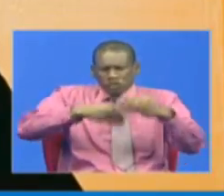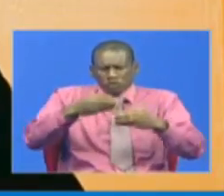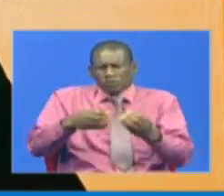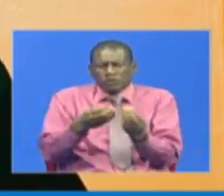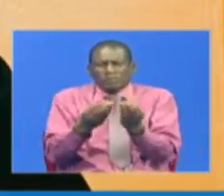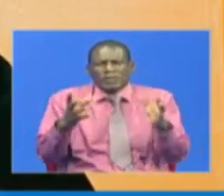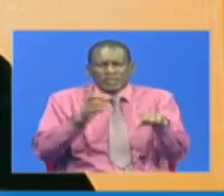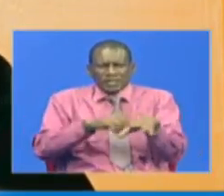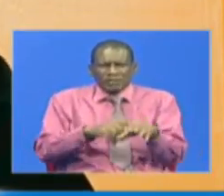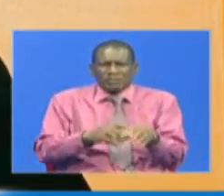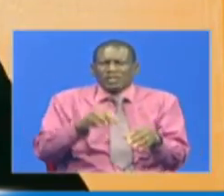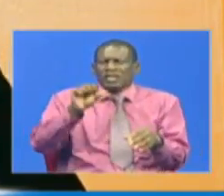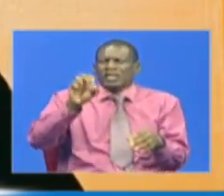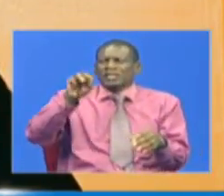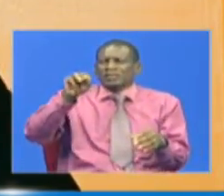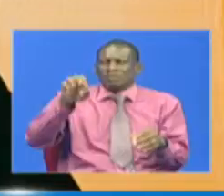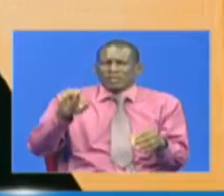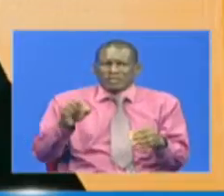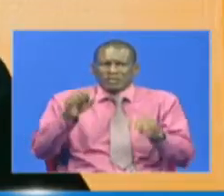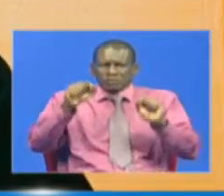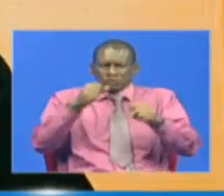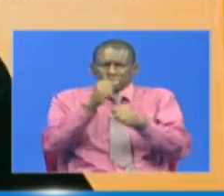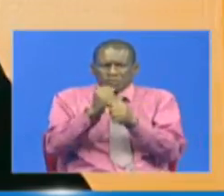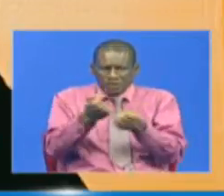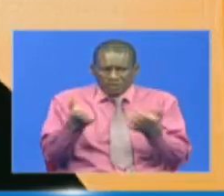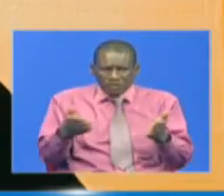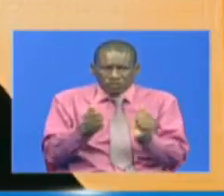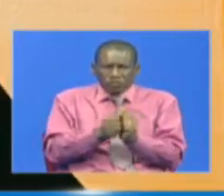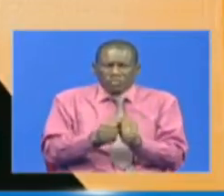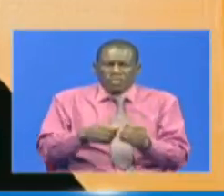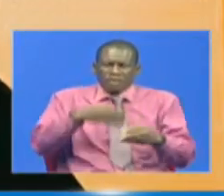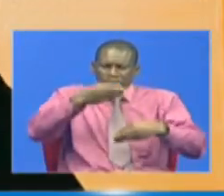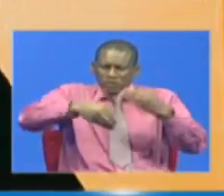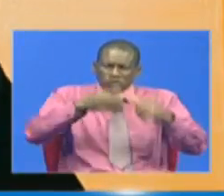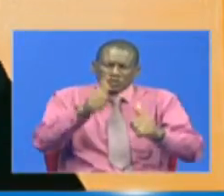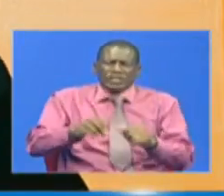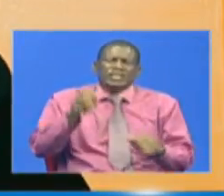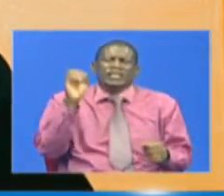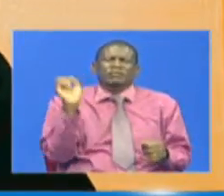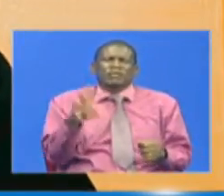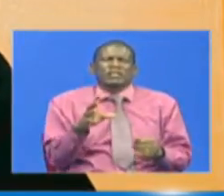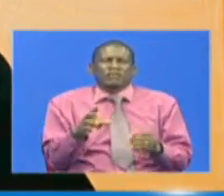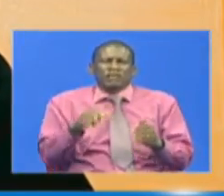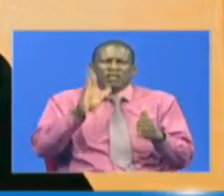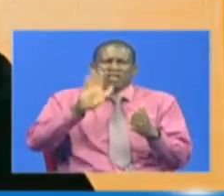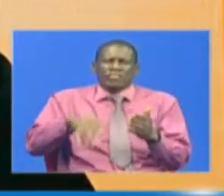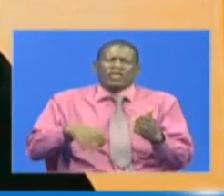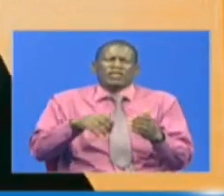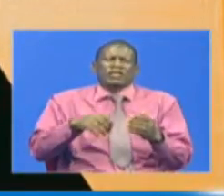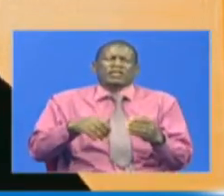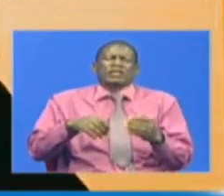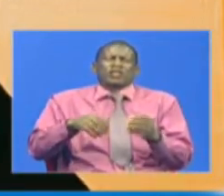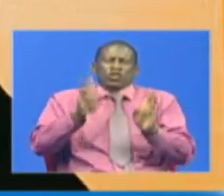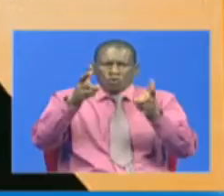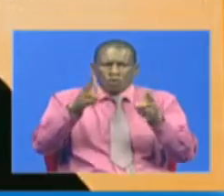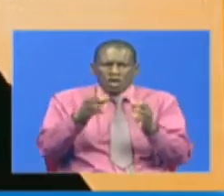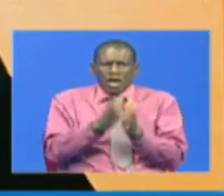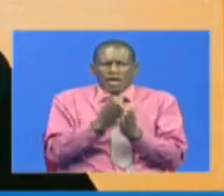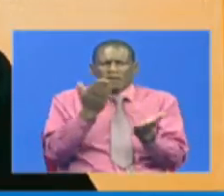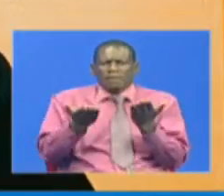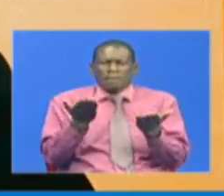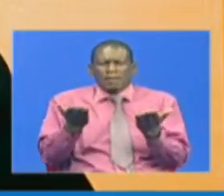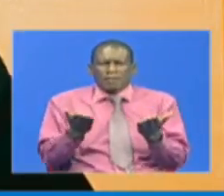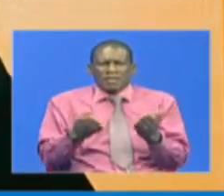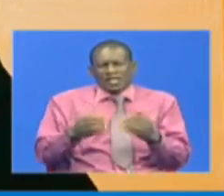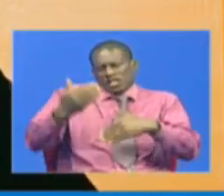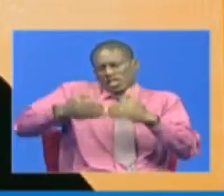oftentimes an SME could be making product with raw materials that are probably more expensive than it ought to be, and probably just across the